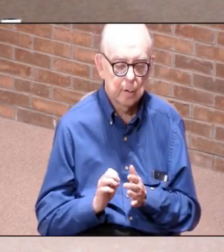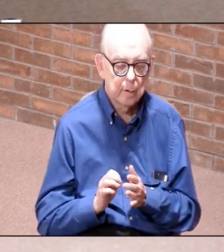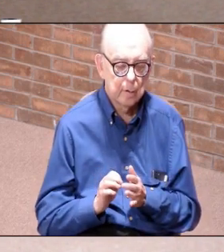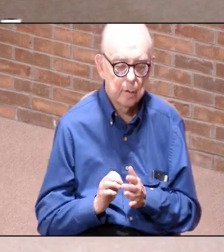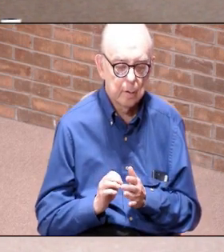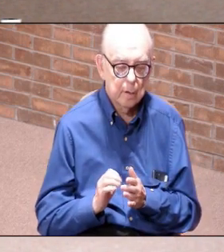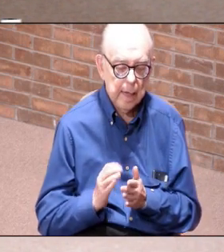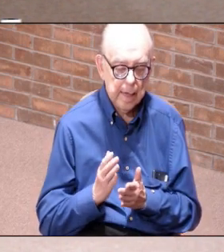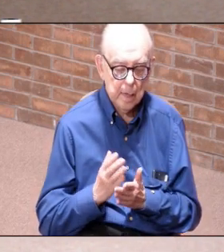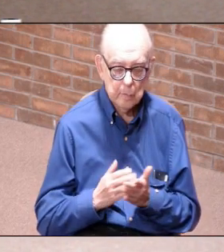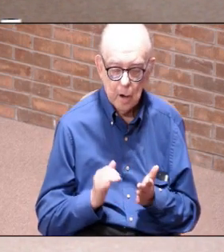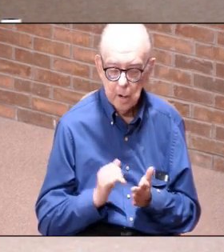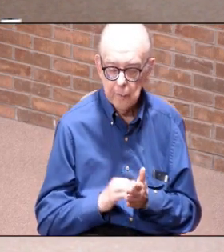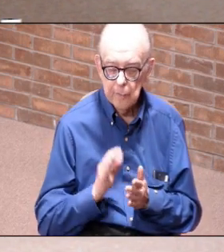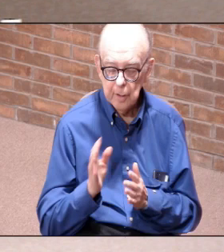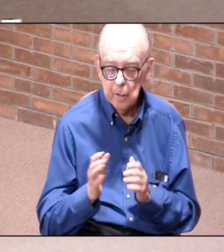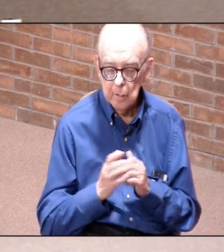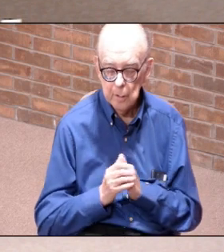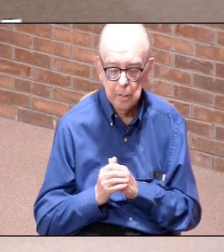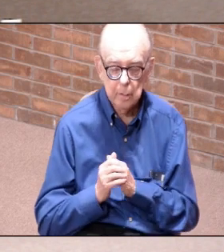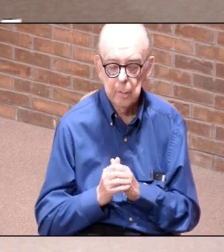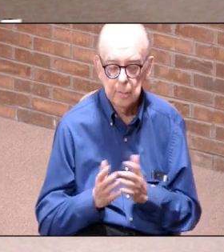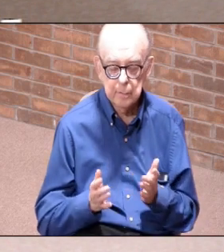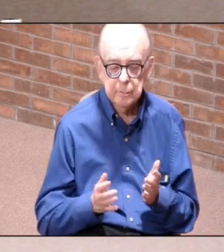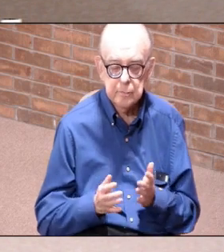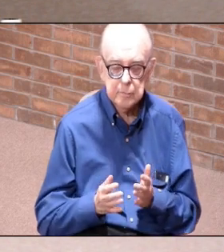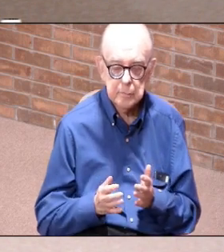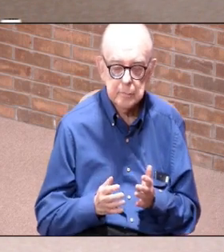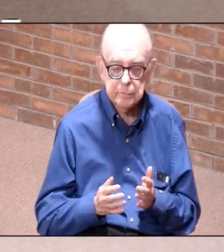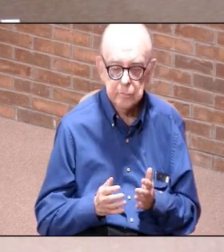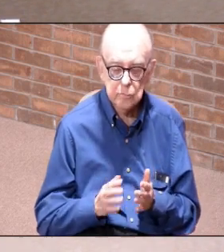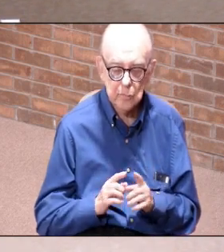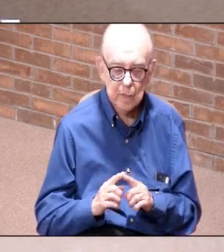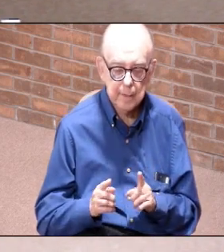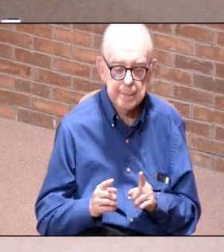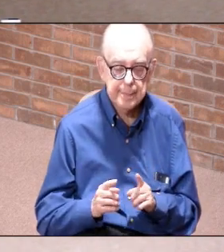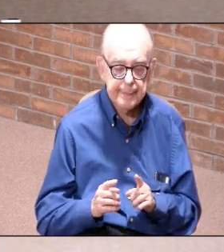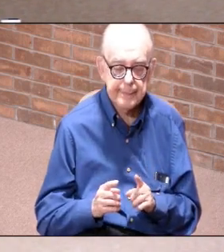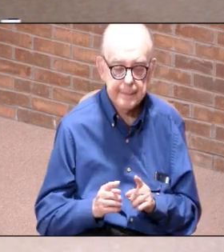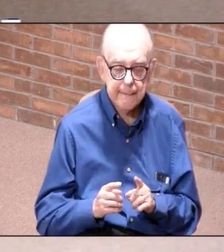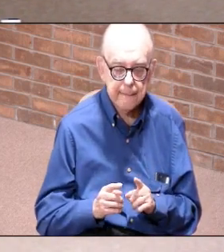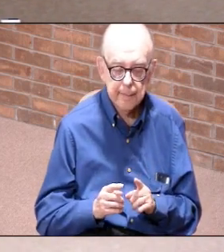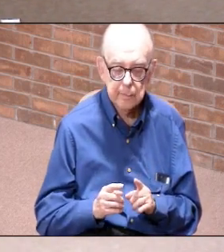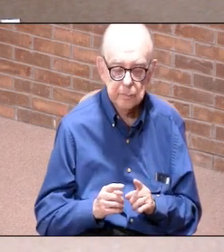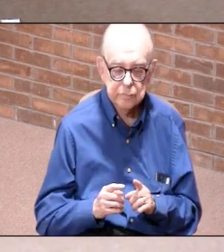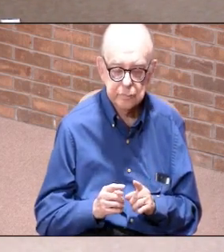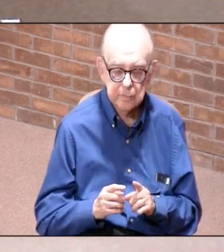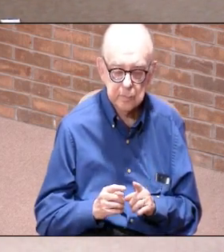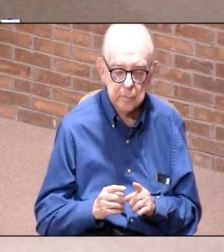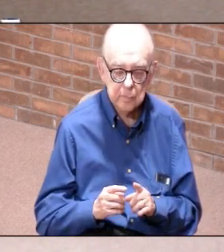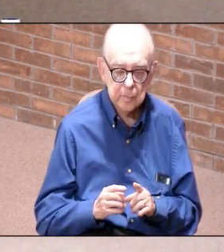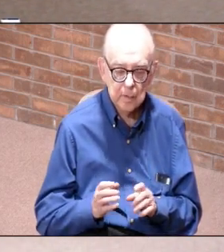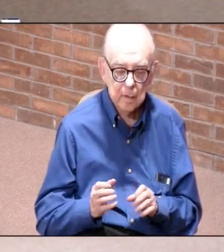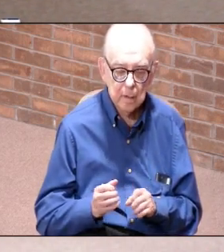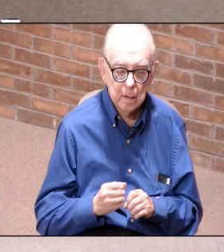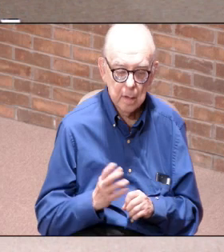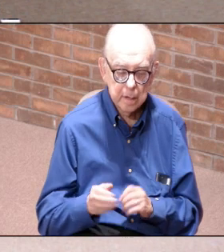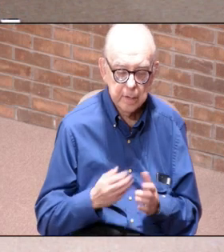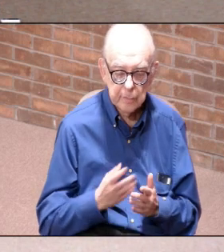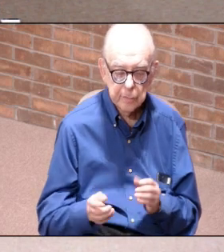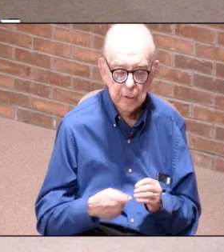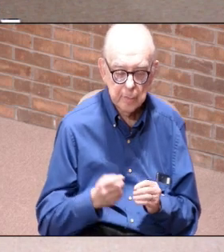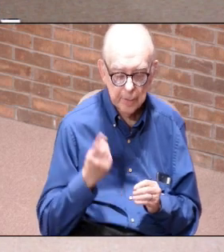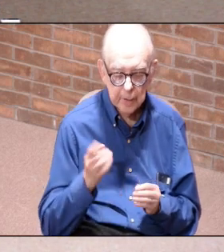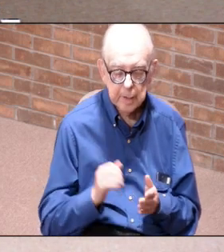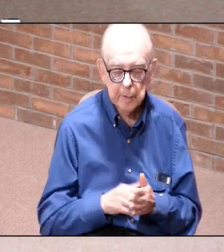as part of their worship and stuff. But so I gave you something to think